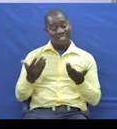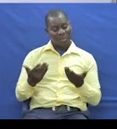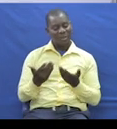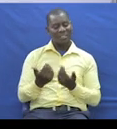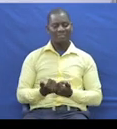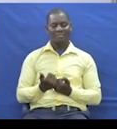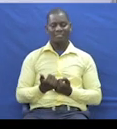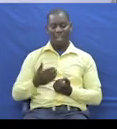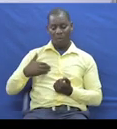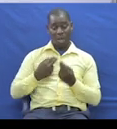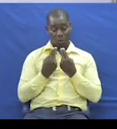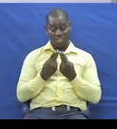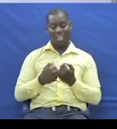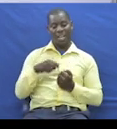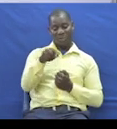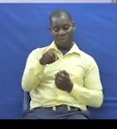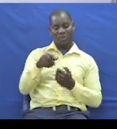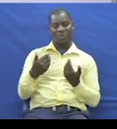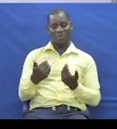let us share together here.